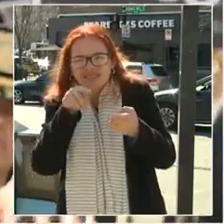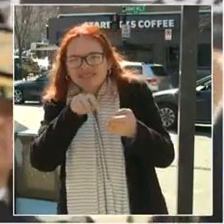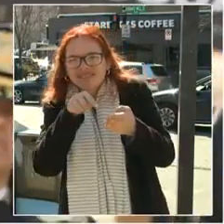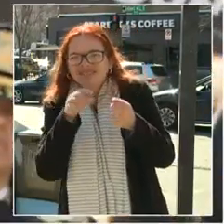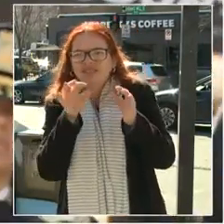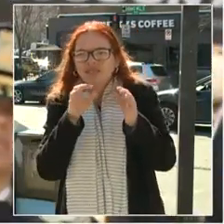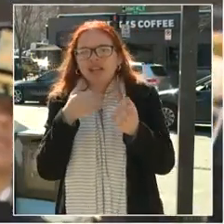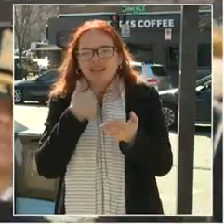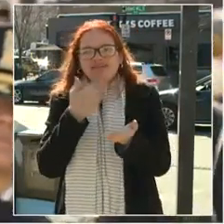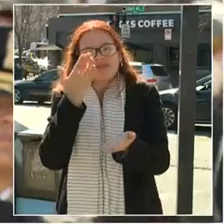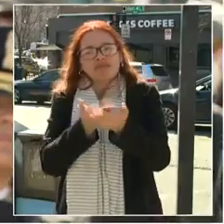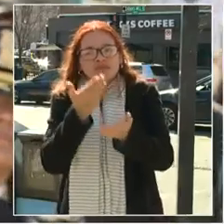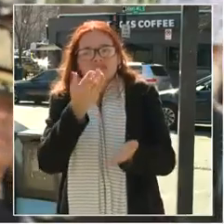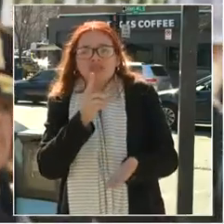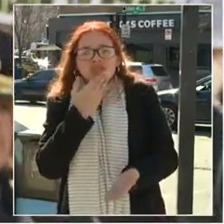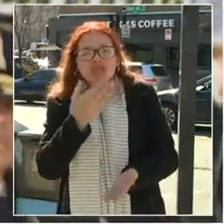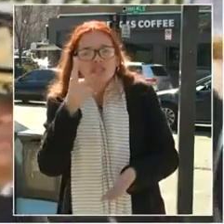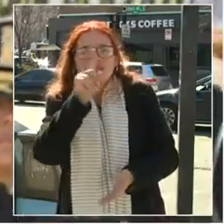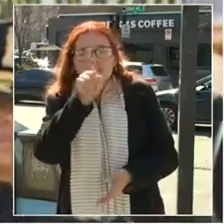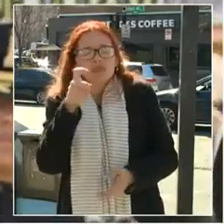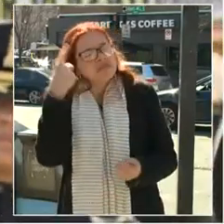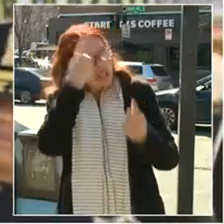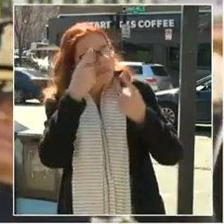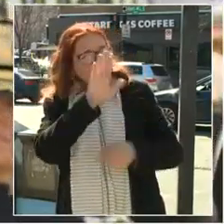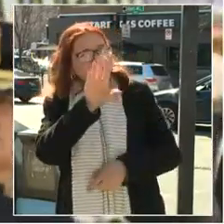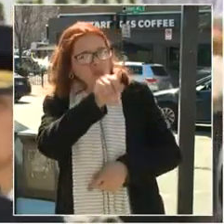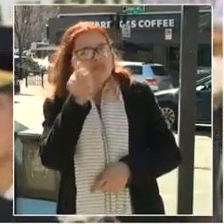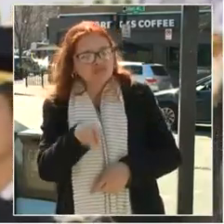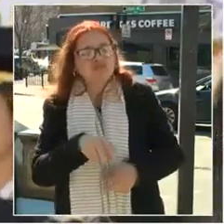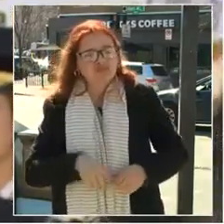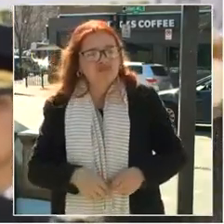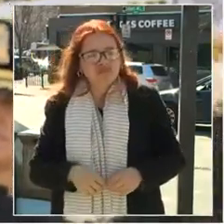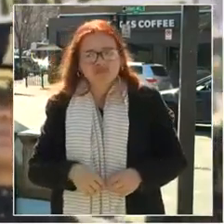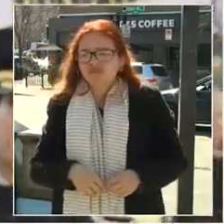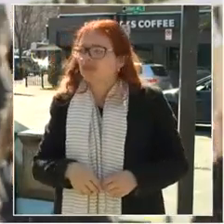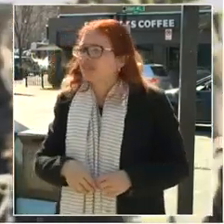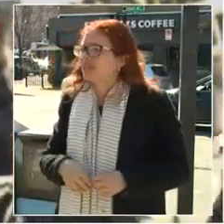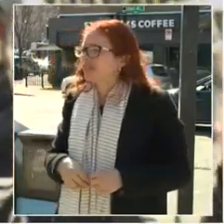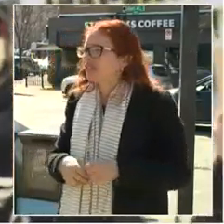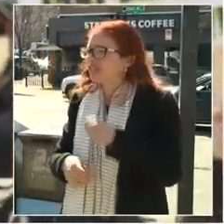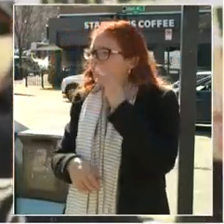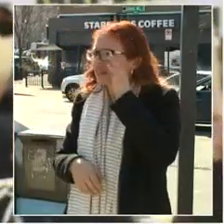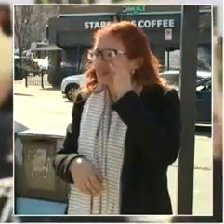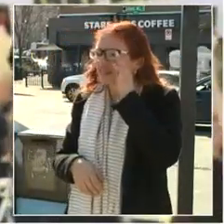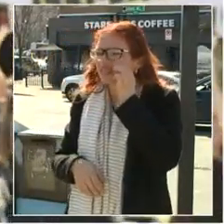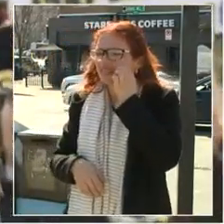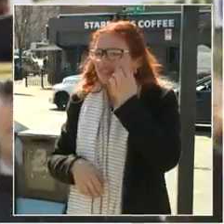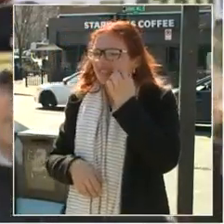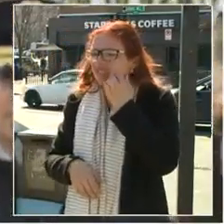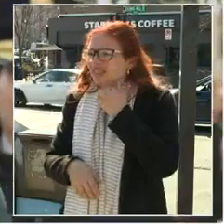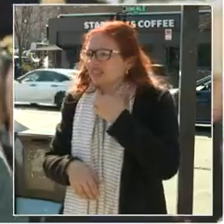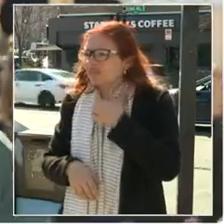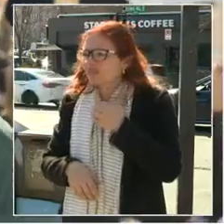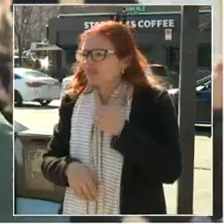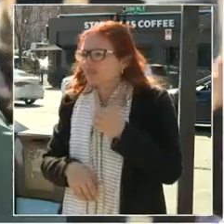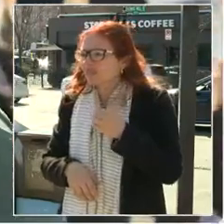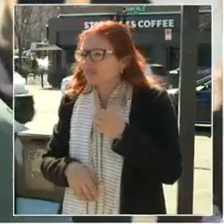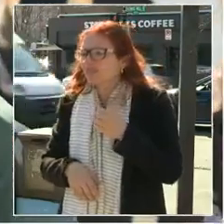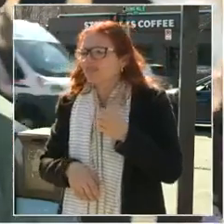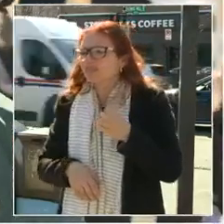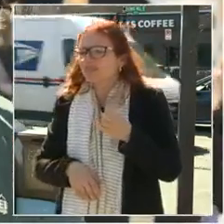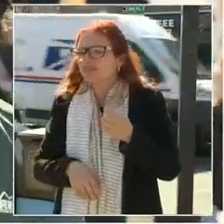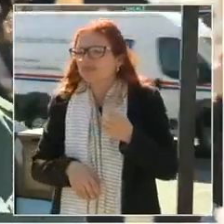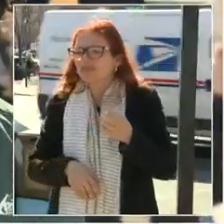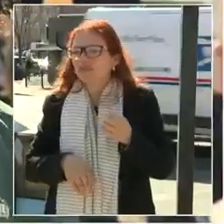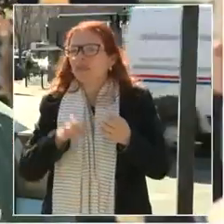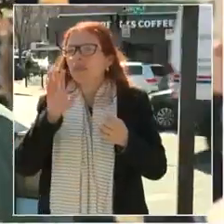and it is something that we take in consideration. Yes, sir. All right, that's this young lady. Please, I've been longing. Thank you. All right, thank then we you. have to get